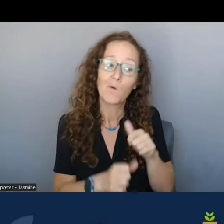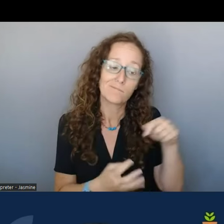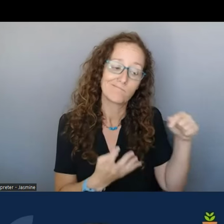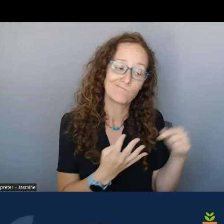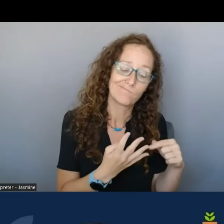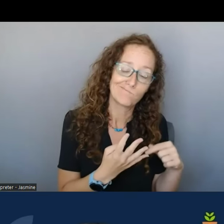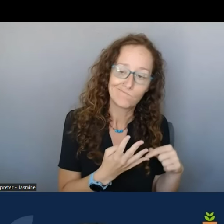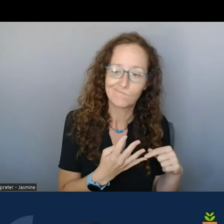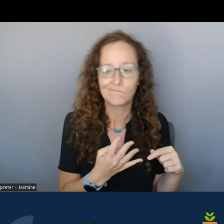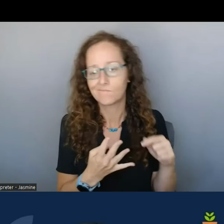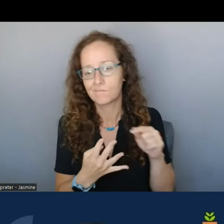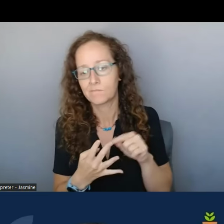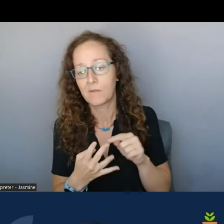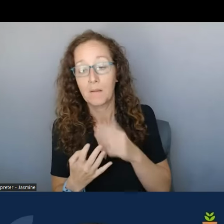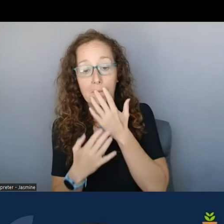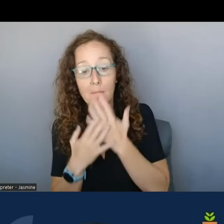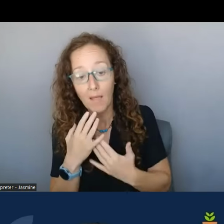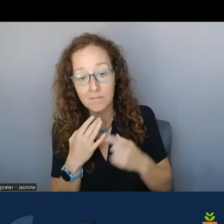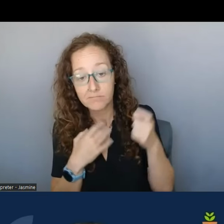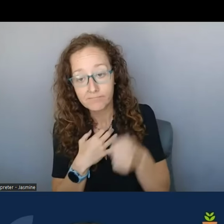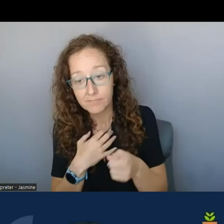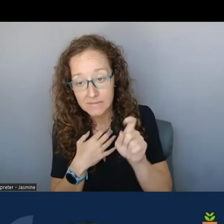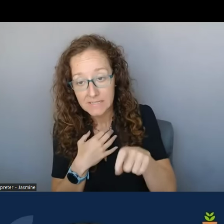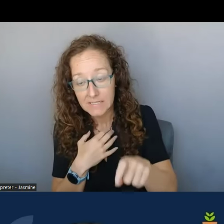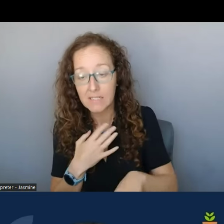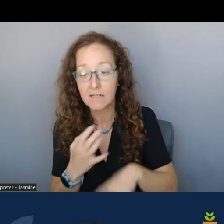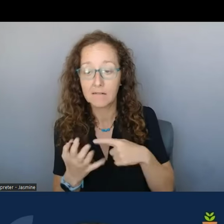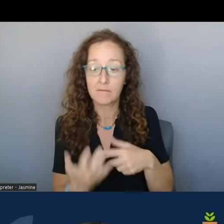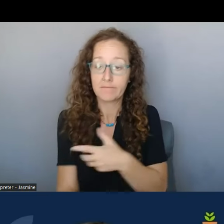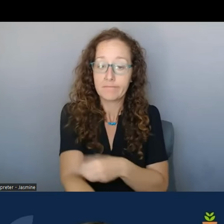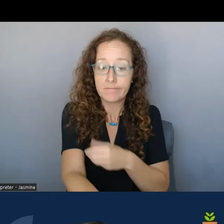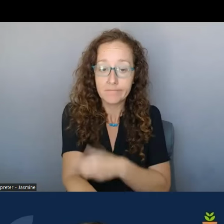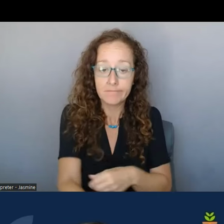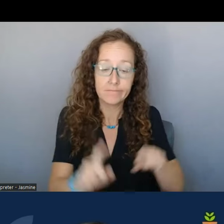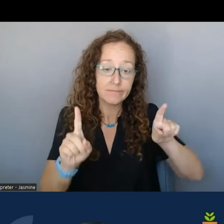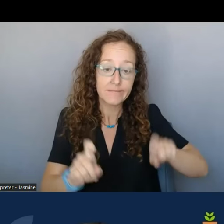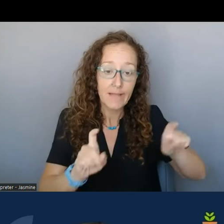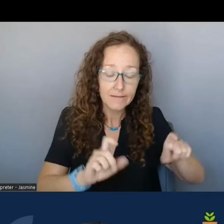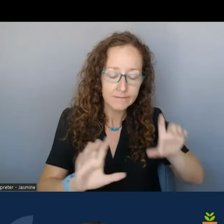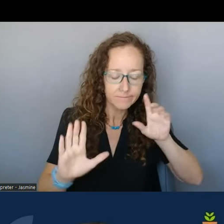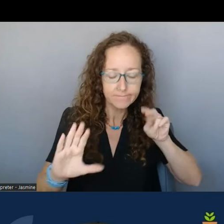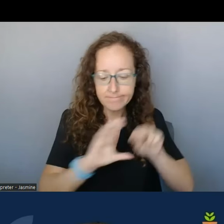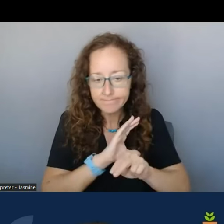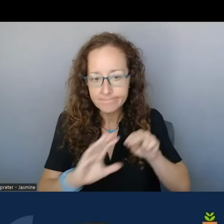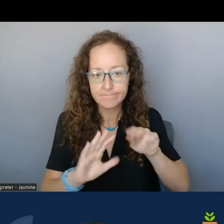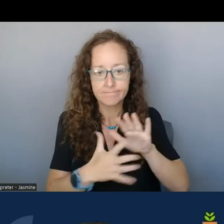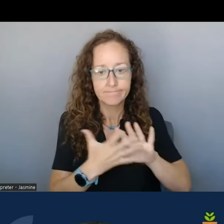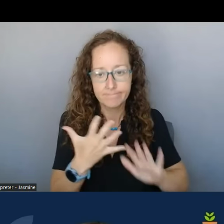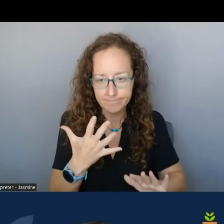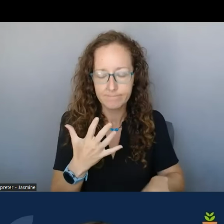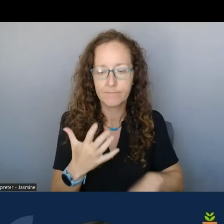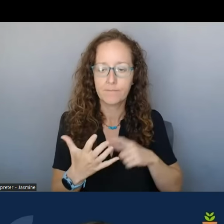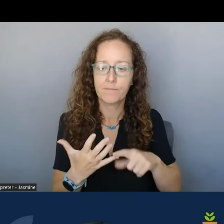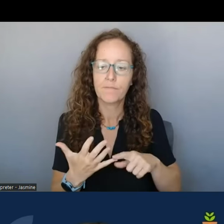under Part B as well, lab services, durable medical equipment. And then actually, sometimes there are new things that are added, like